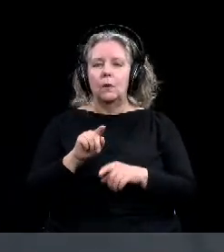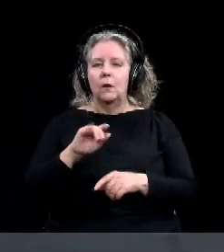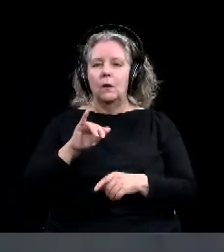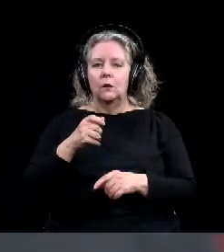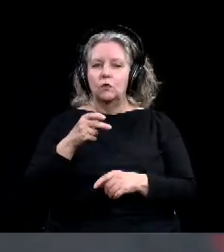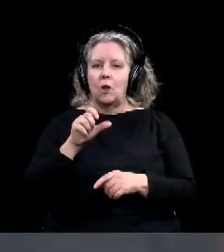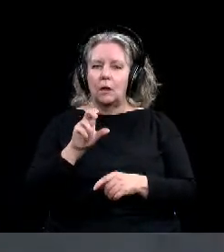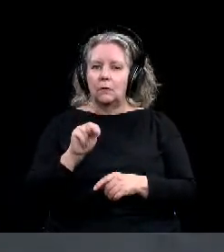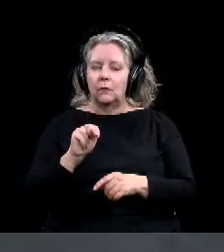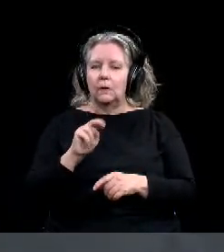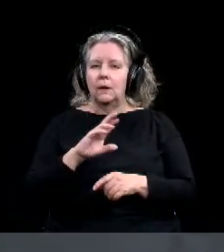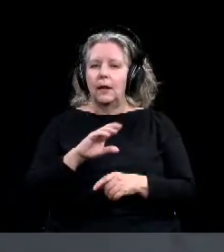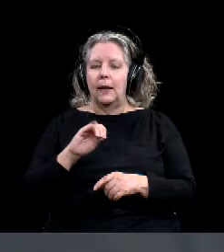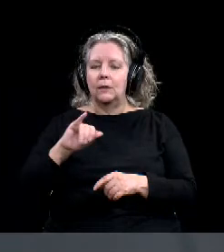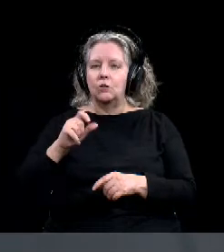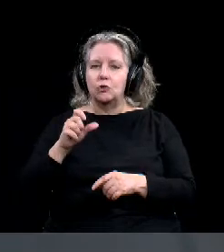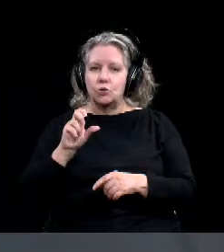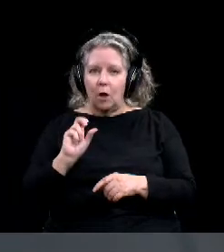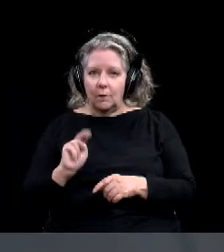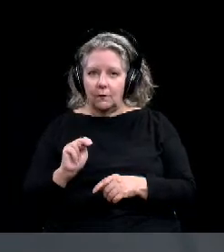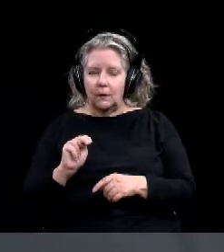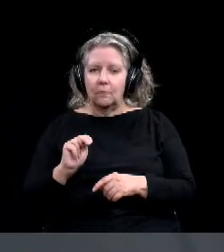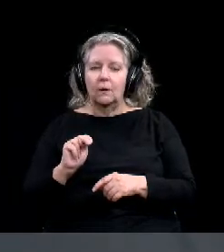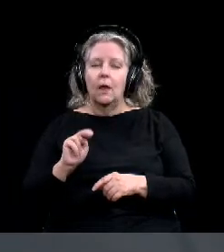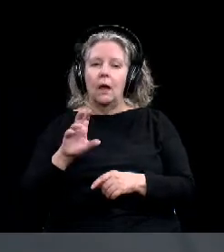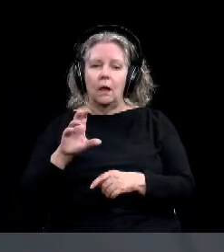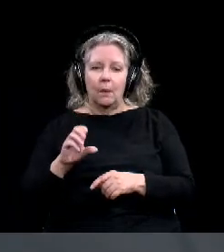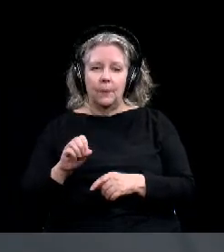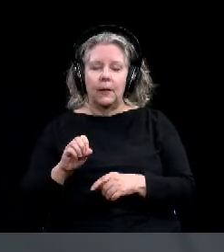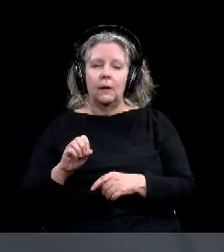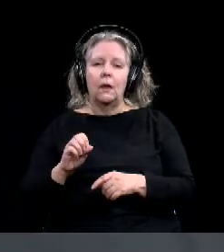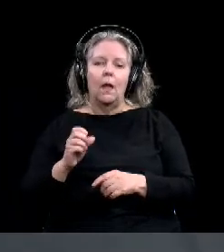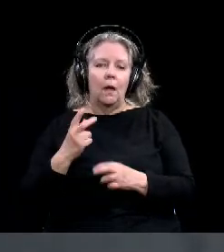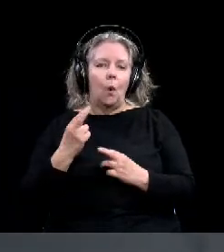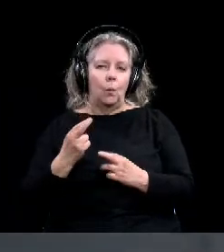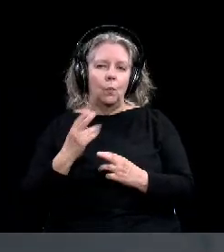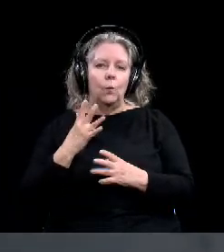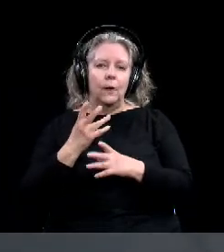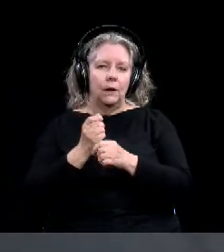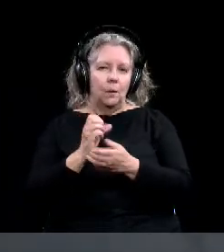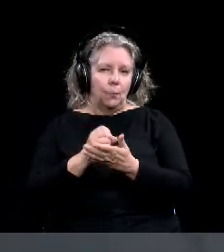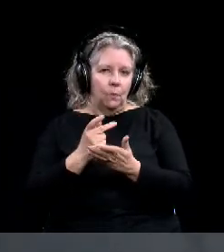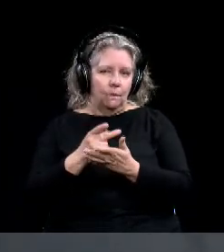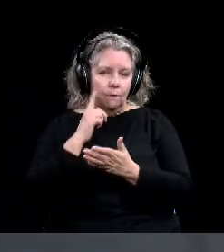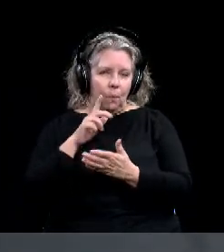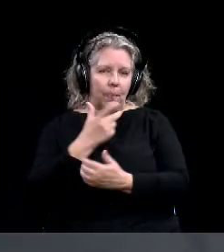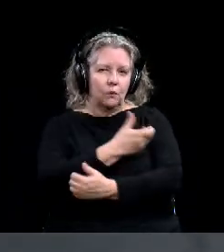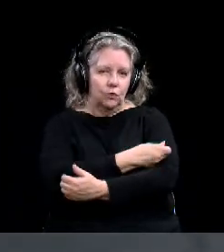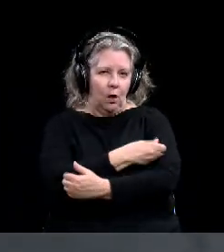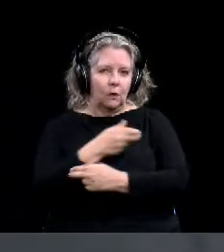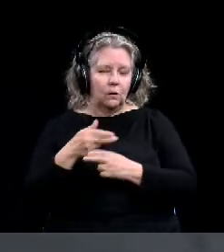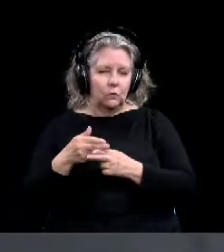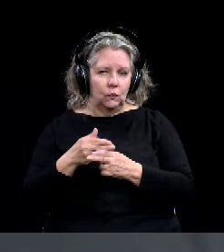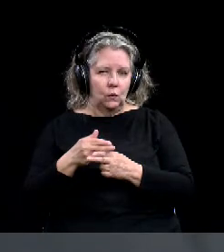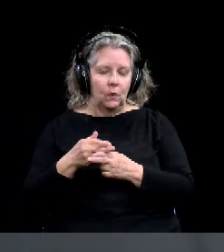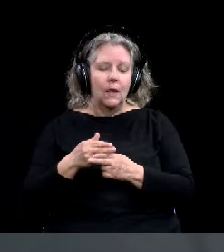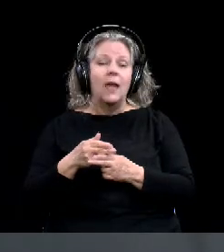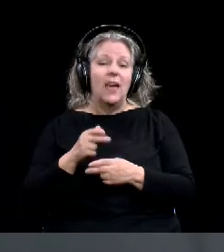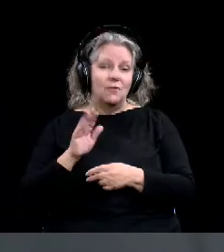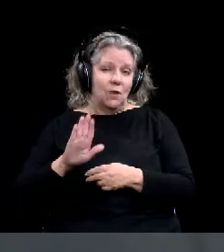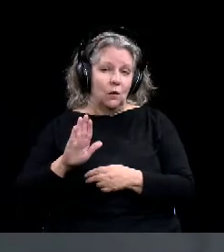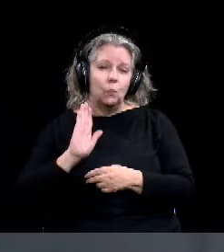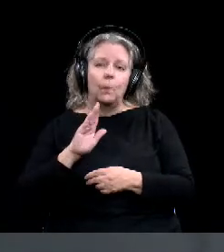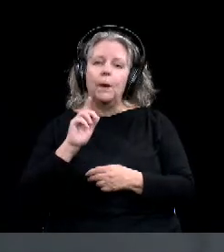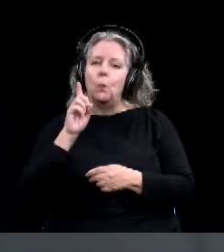there's possibly be a one-dose vaccination, which would really help cover the county much